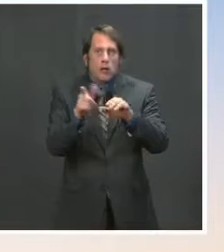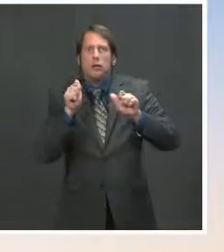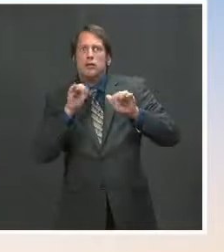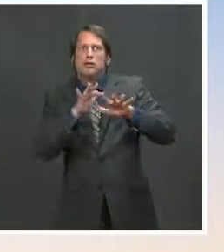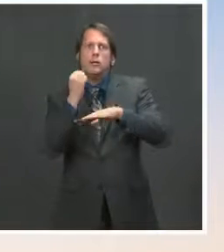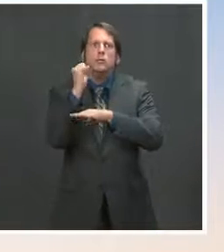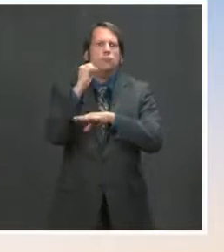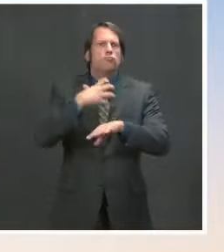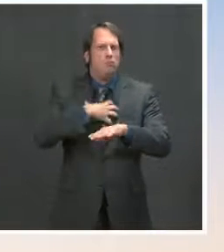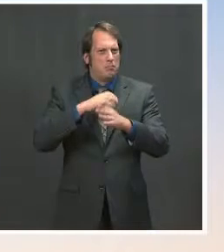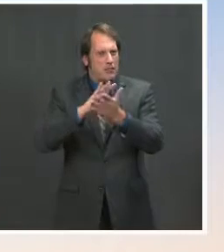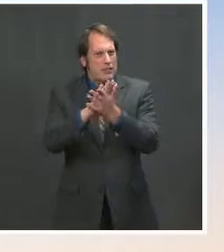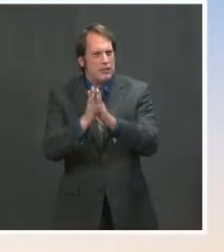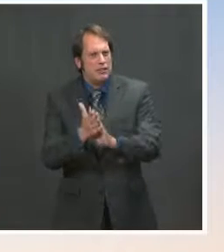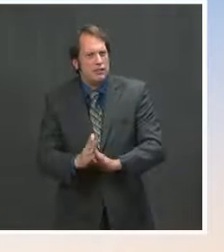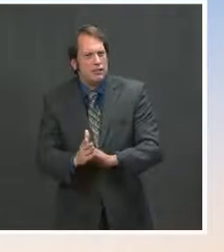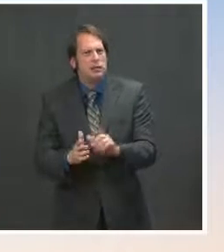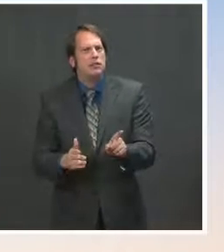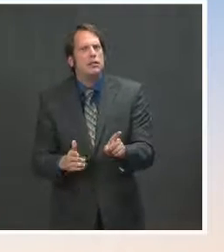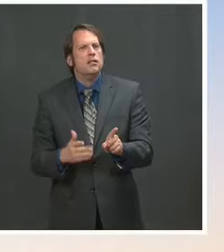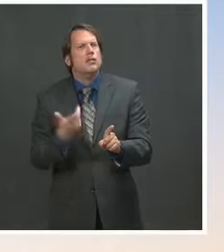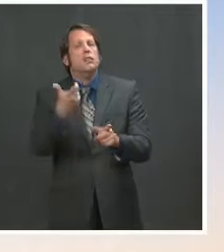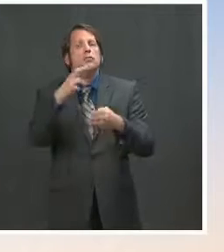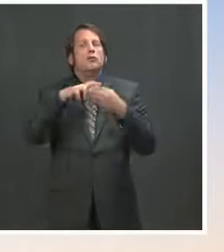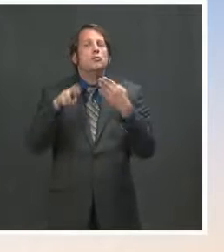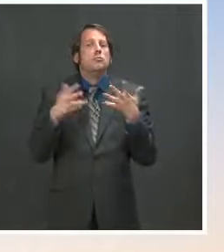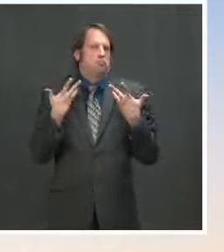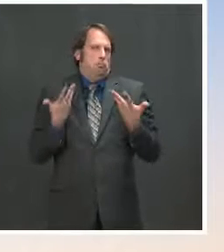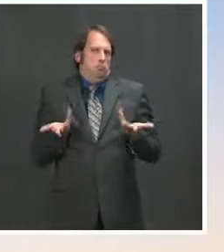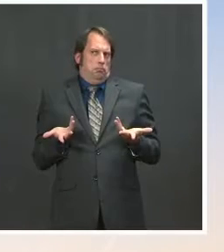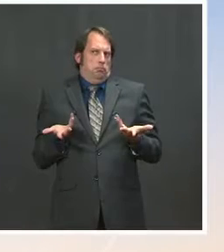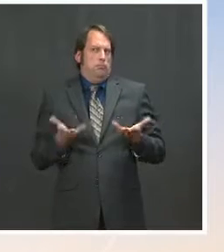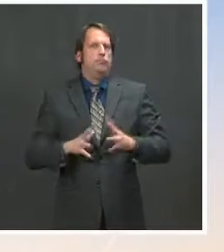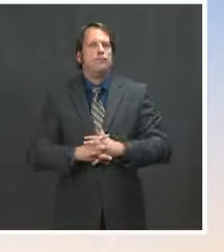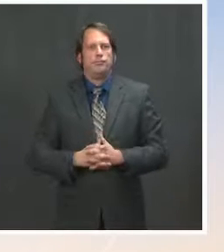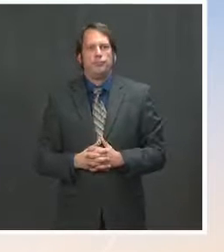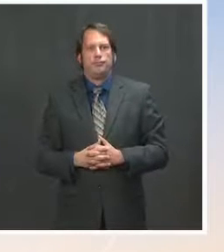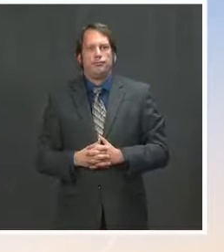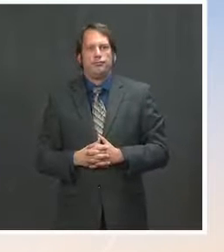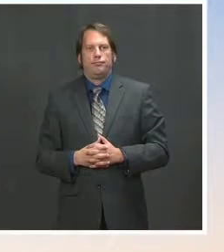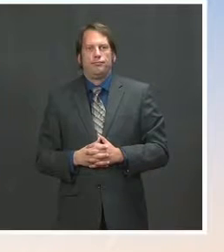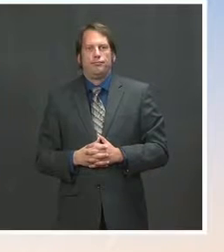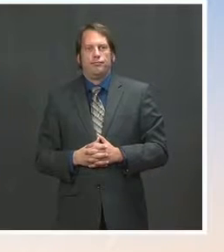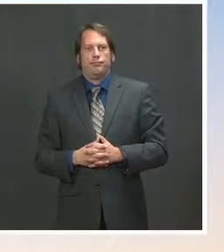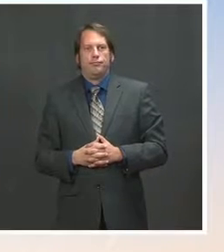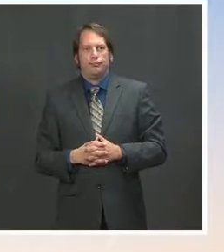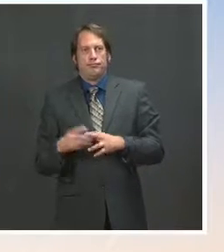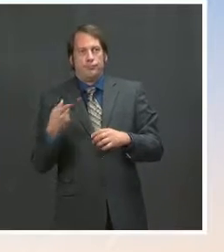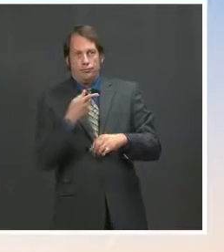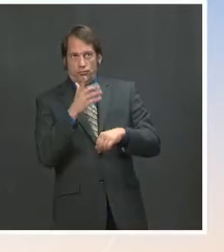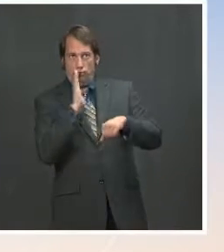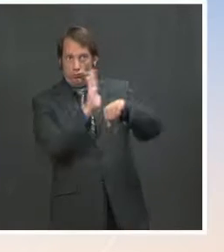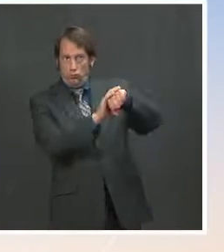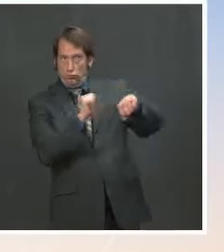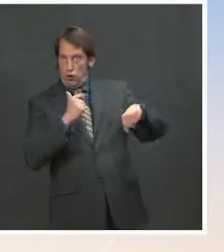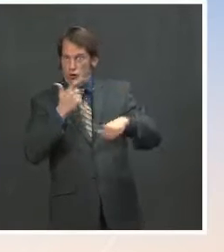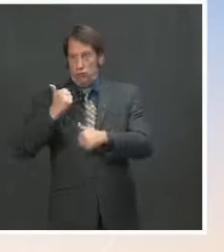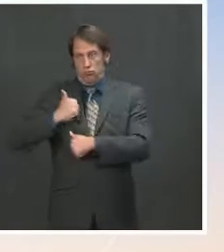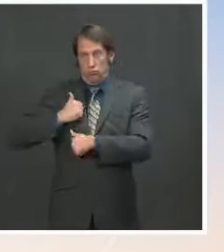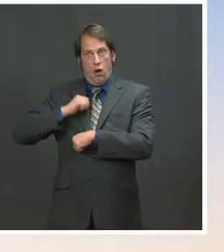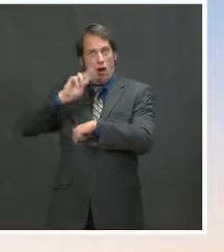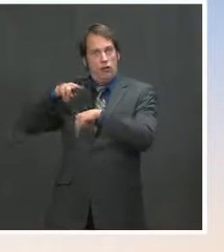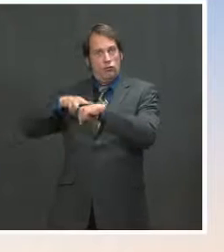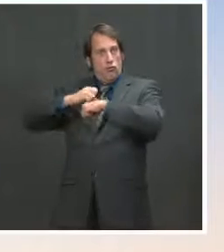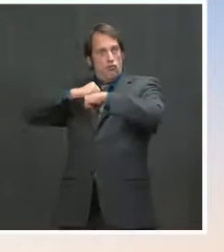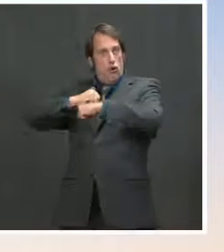in the trial. Understood. Is there recommendations about in terms of the National Guard and deployments? Have there been conversations about that? There's a range of